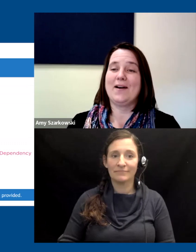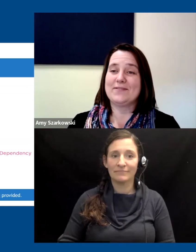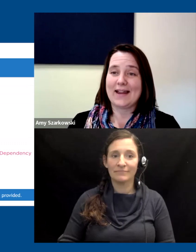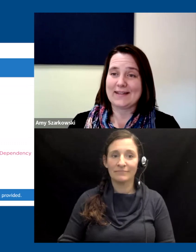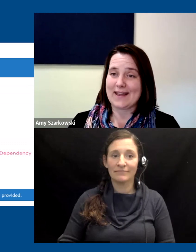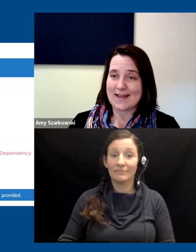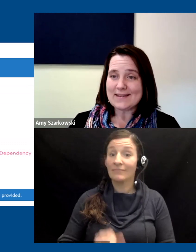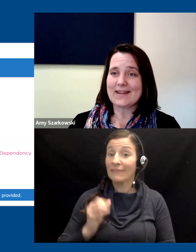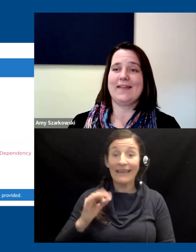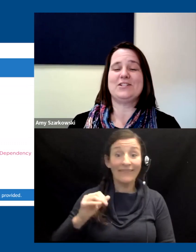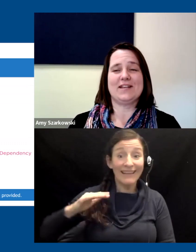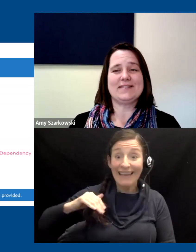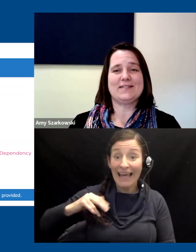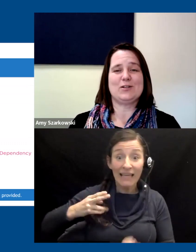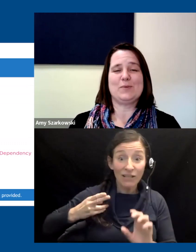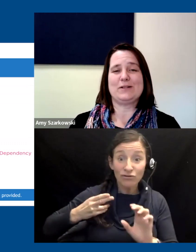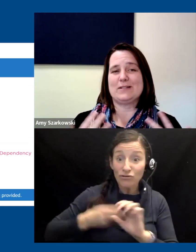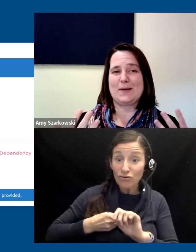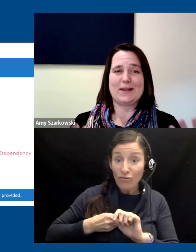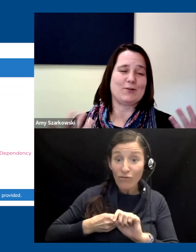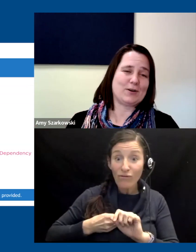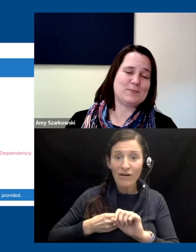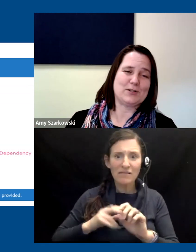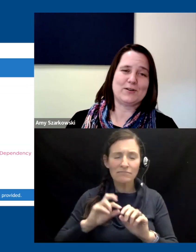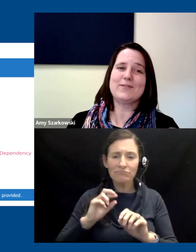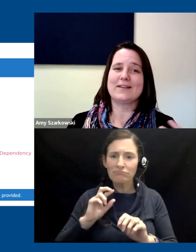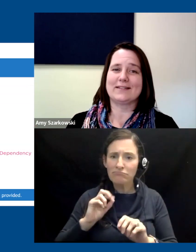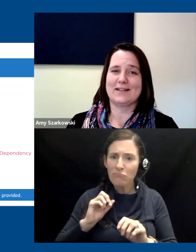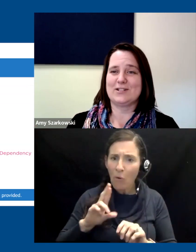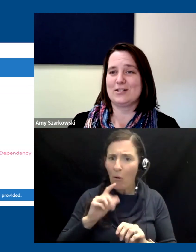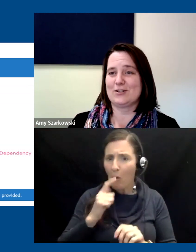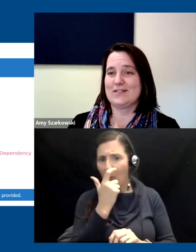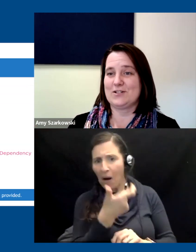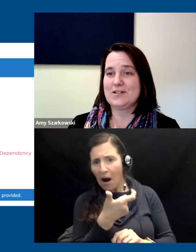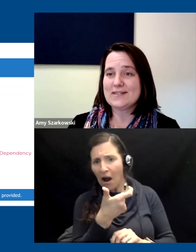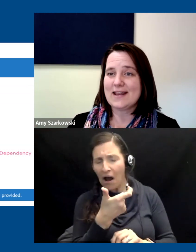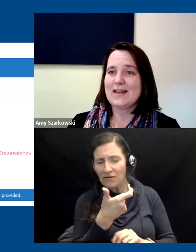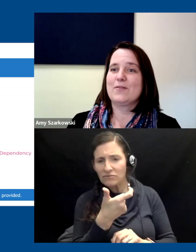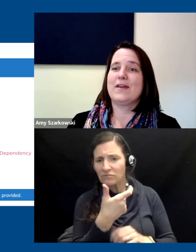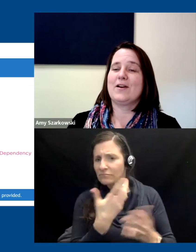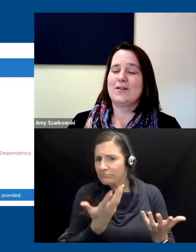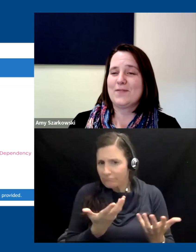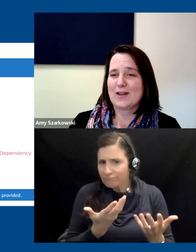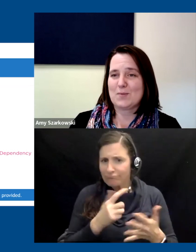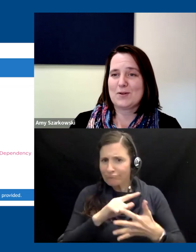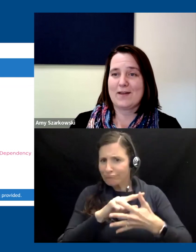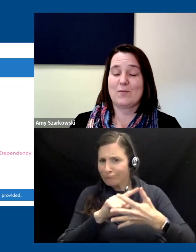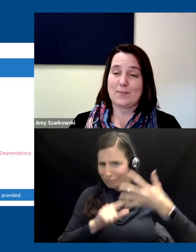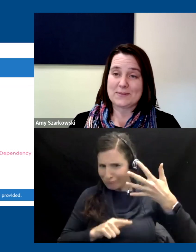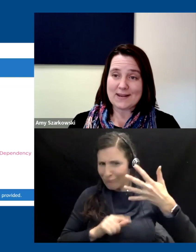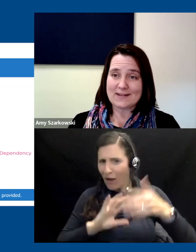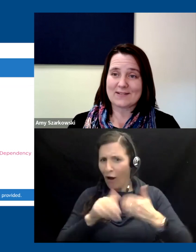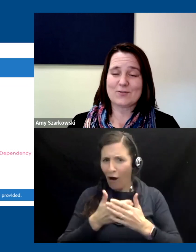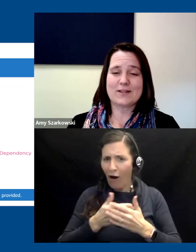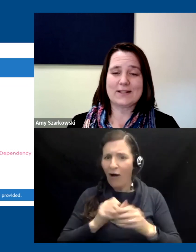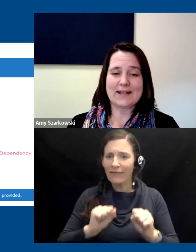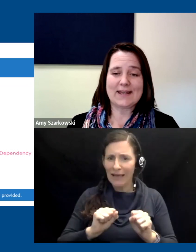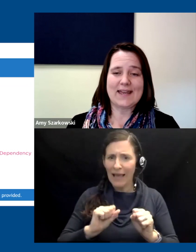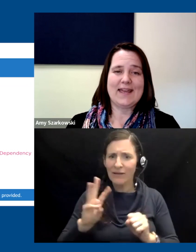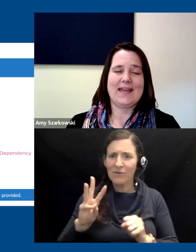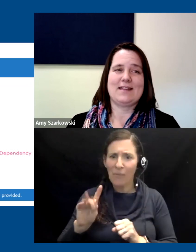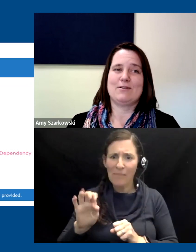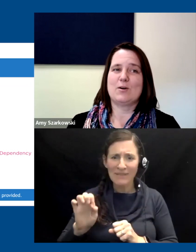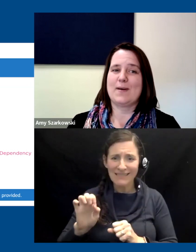If you have not yet had the chance to participate or observe the Lunch and Learn sessions, they are available on the website for the